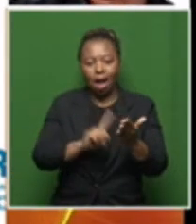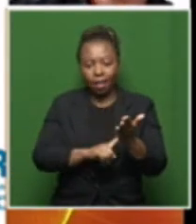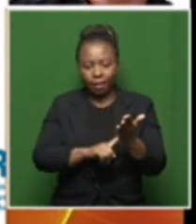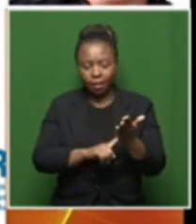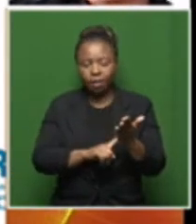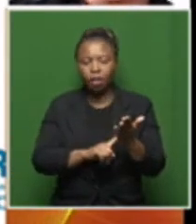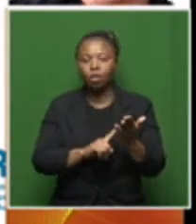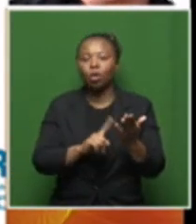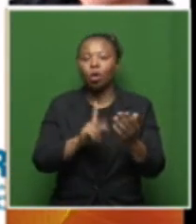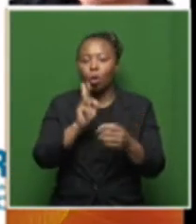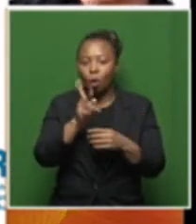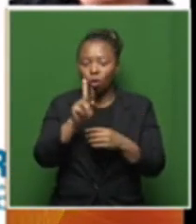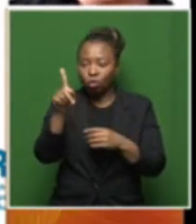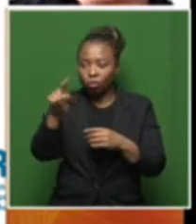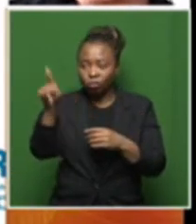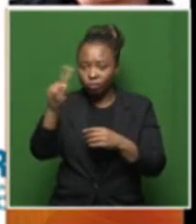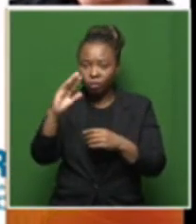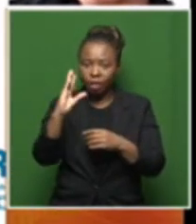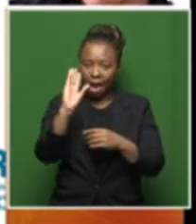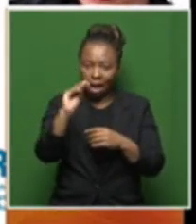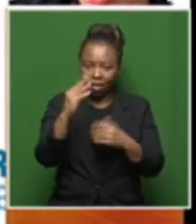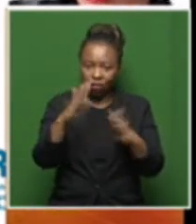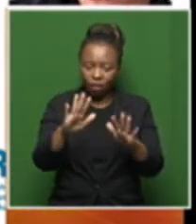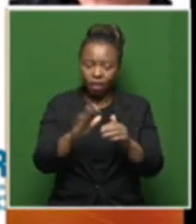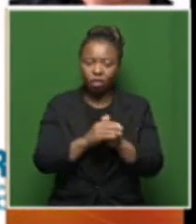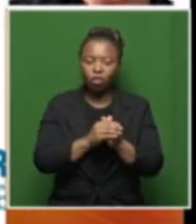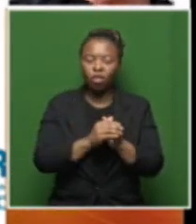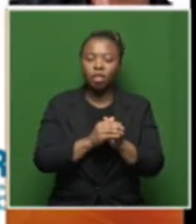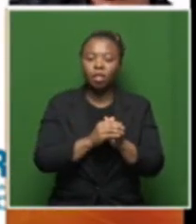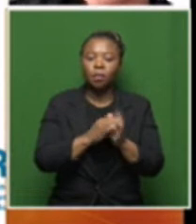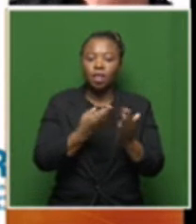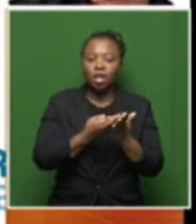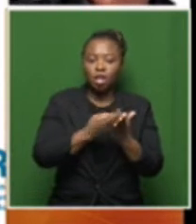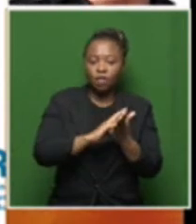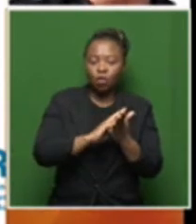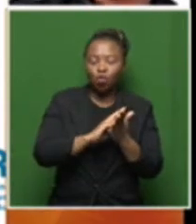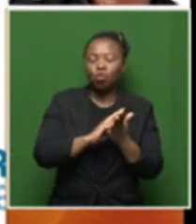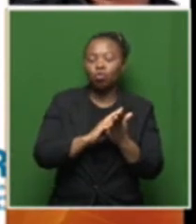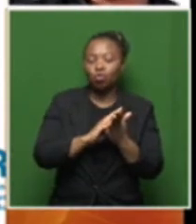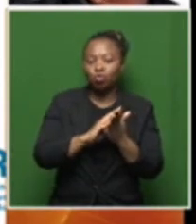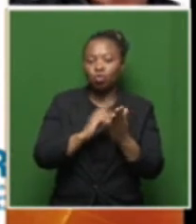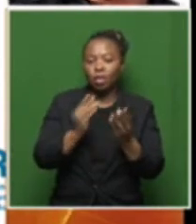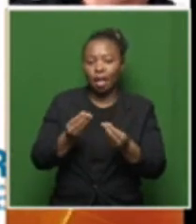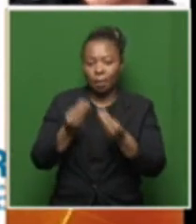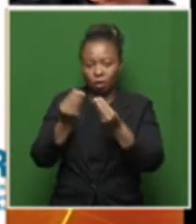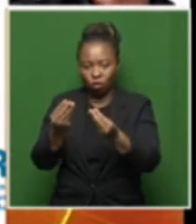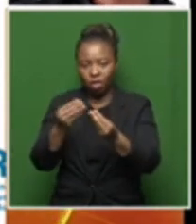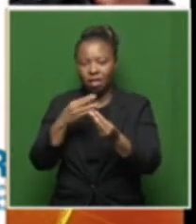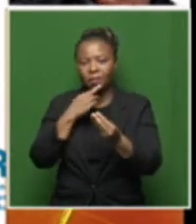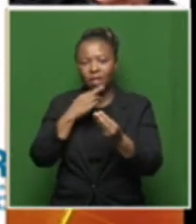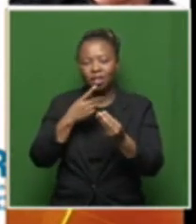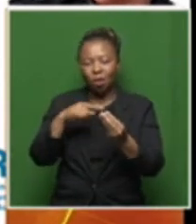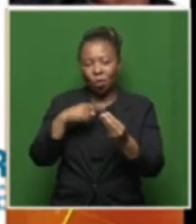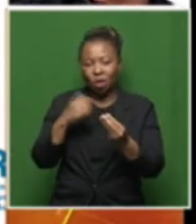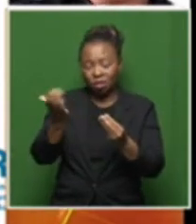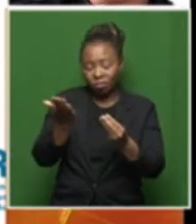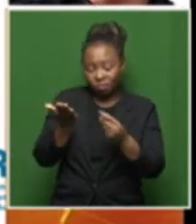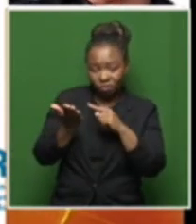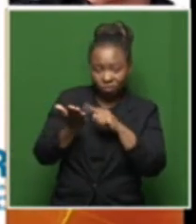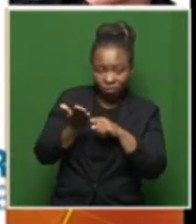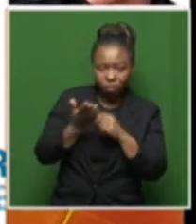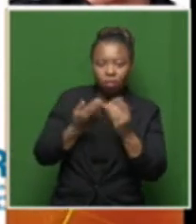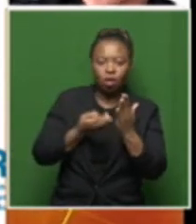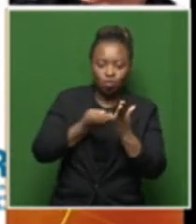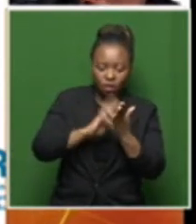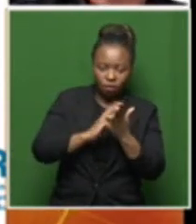applicants have also asked for a rolling review submission. So we are continuously reviewing those,